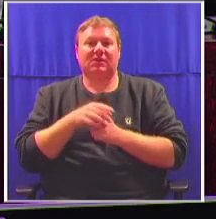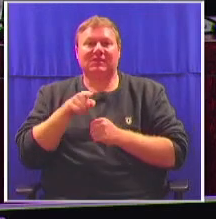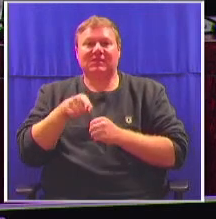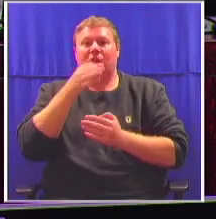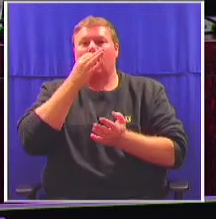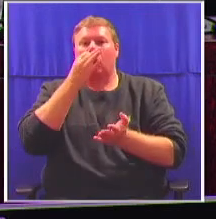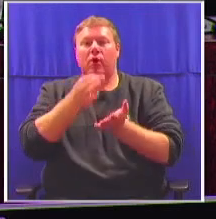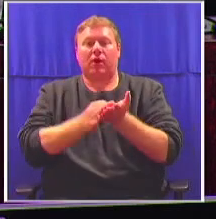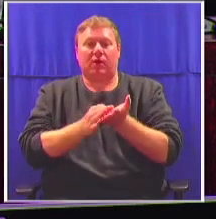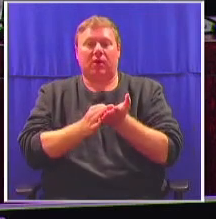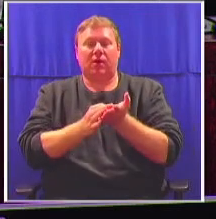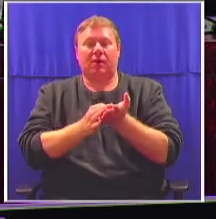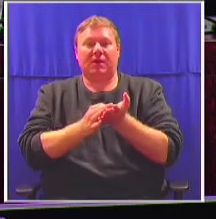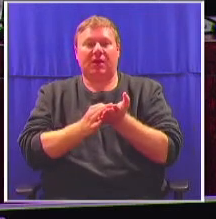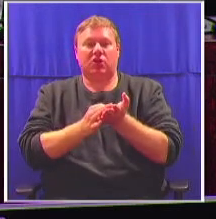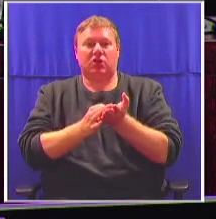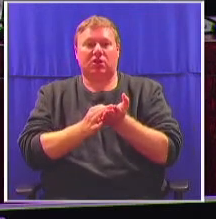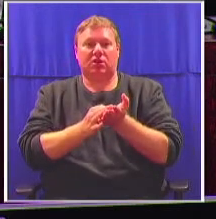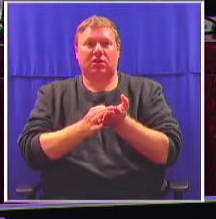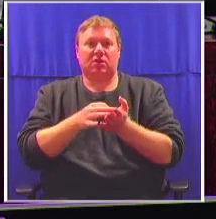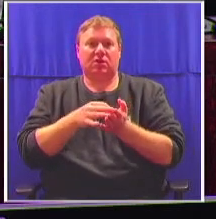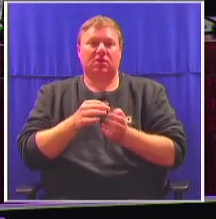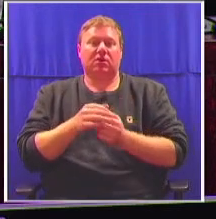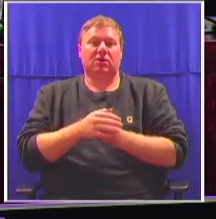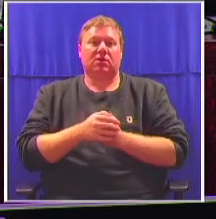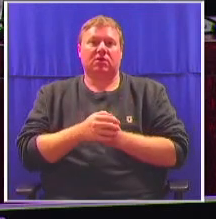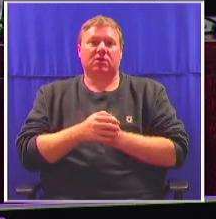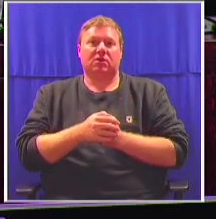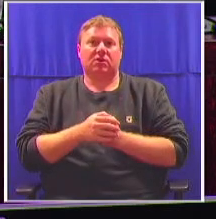the High-Level Panel on States